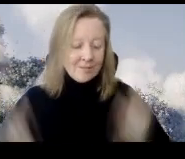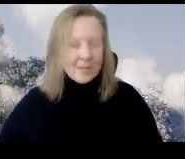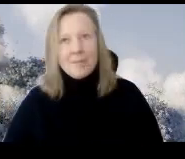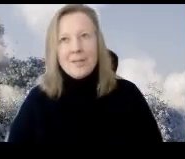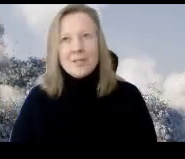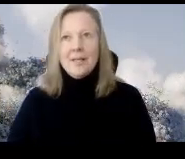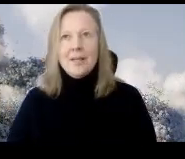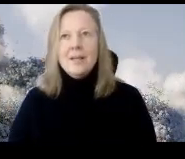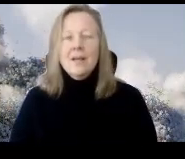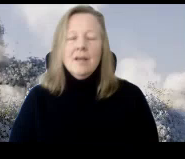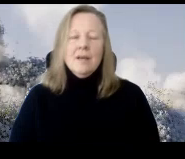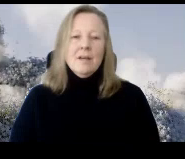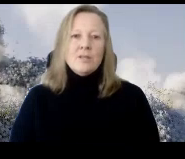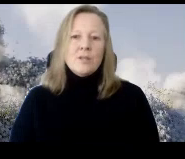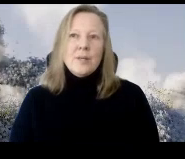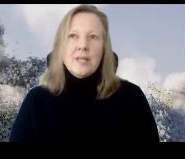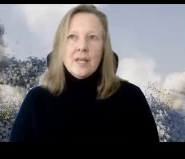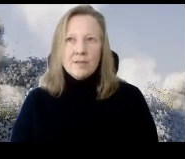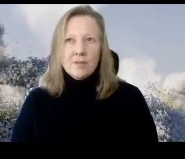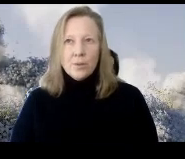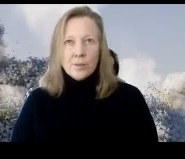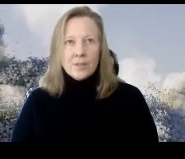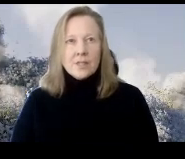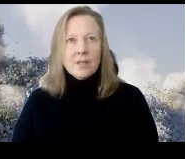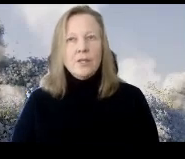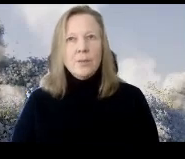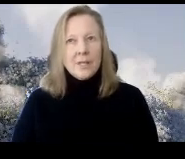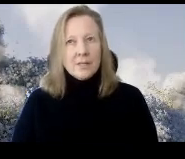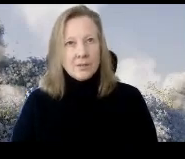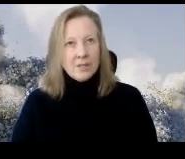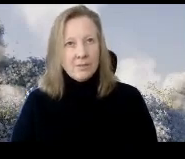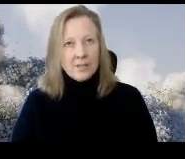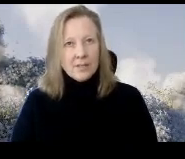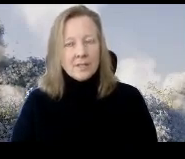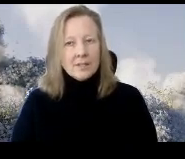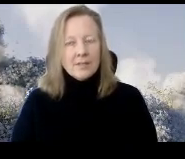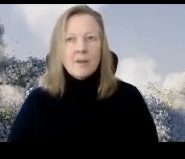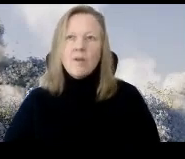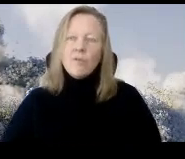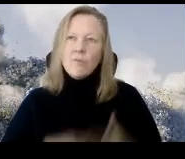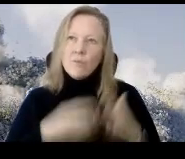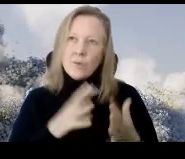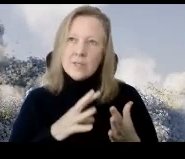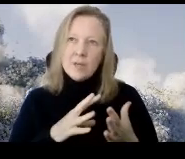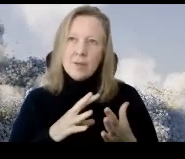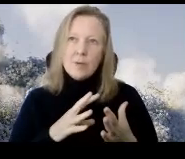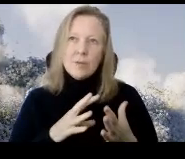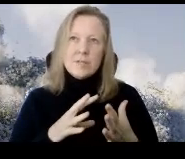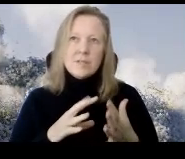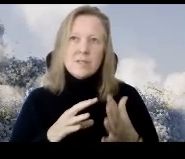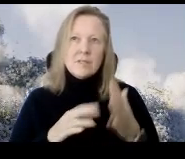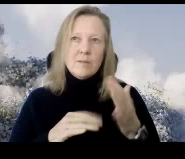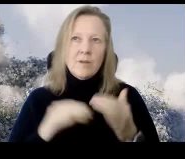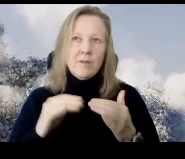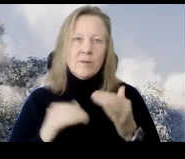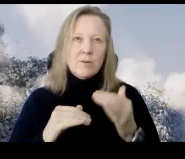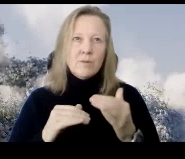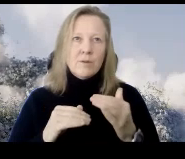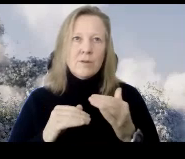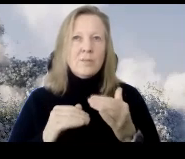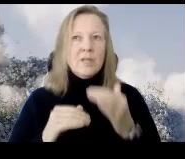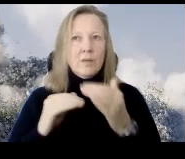you. I forgot to mention that. So at the end of the course, you will get a certificate. For the CELBAN courses,